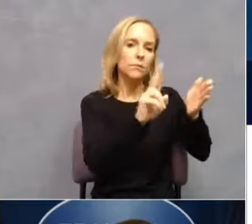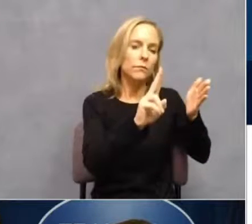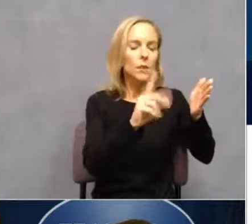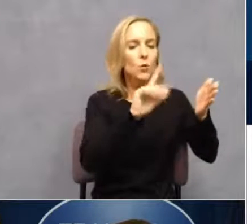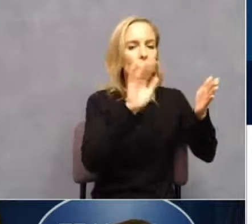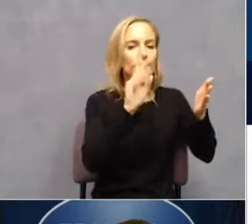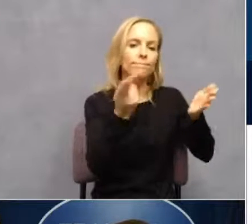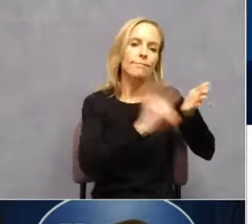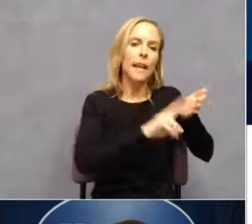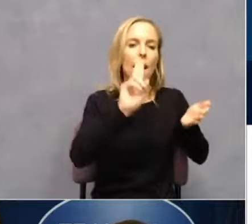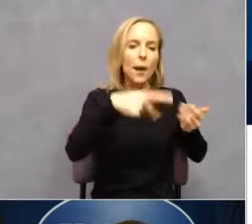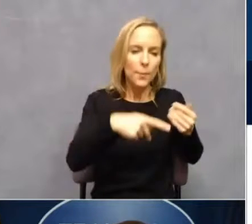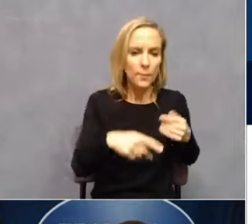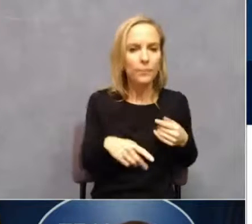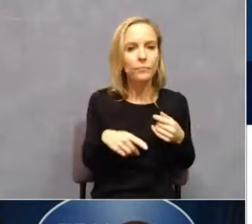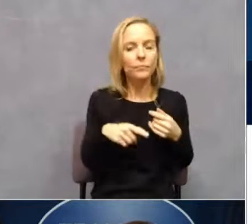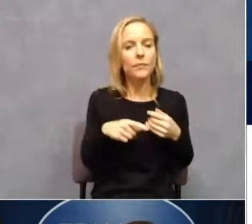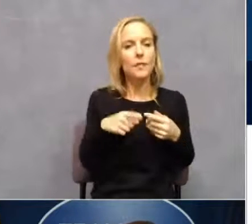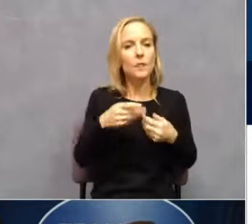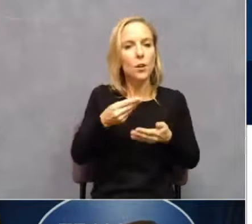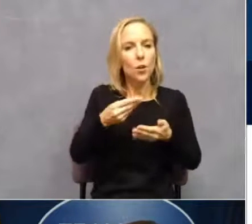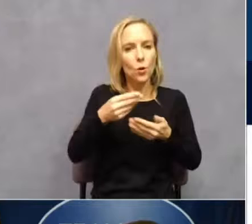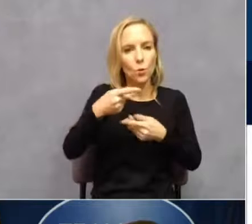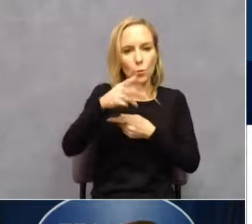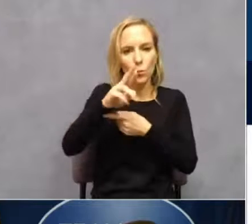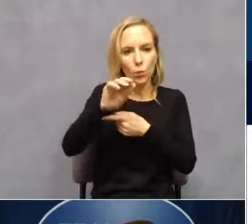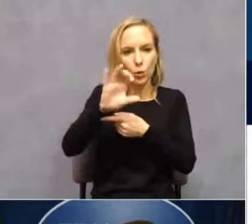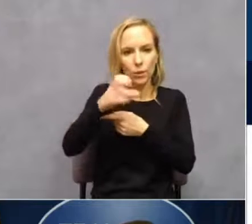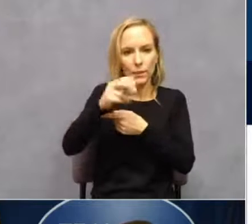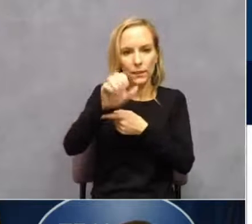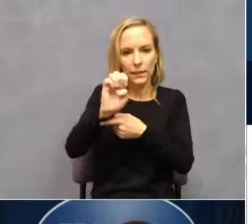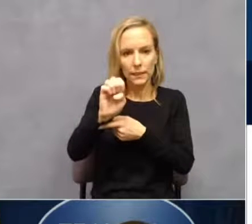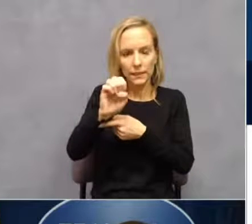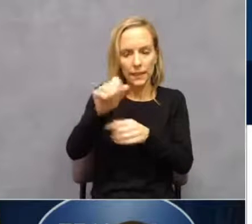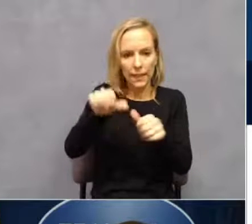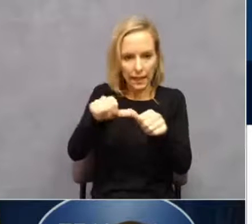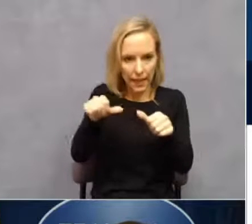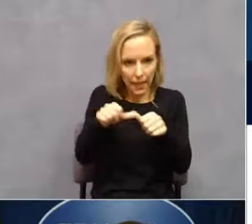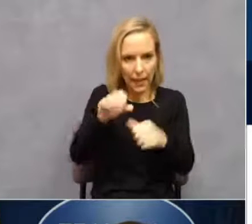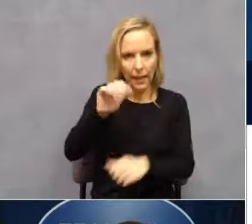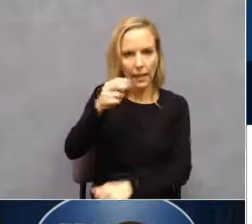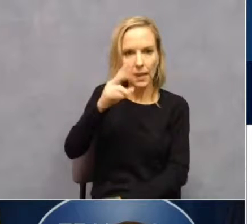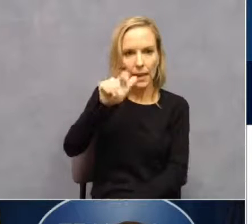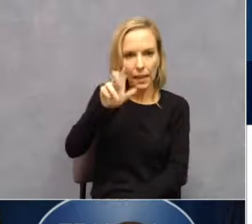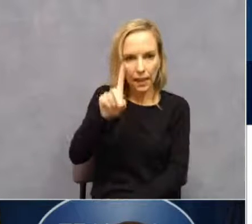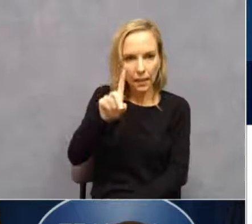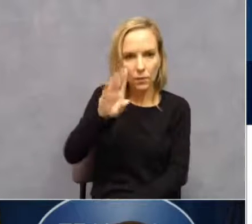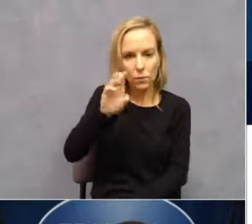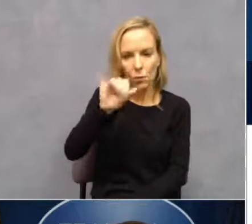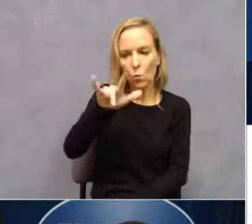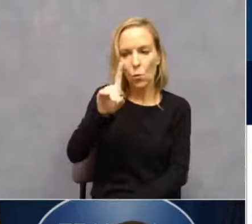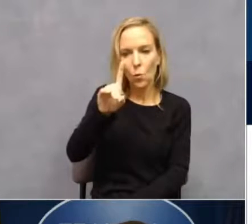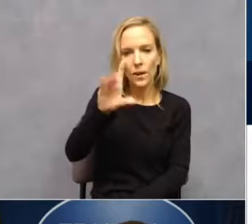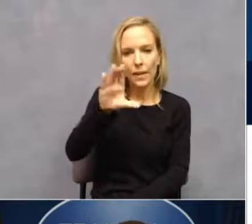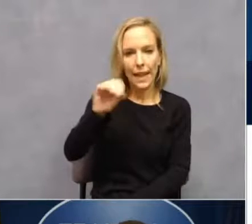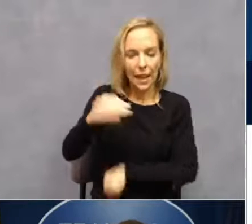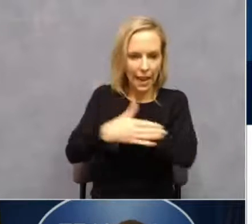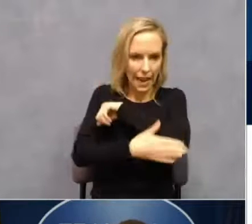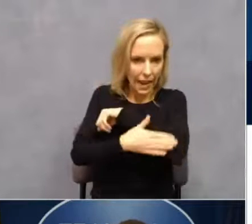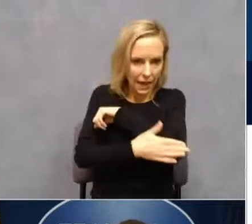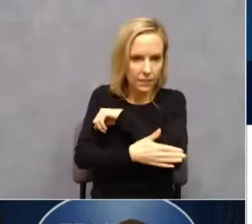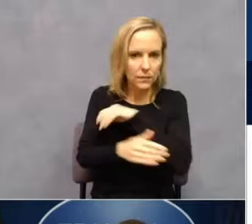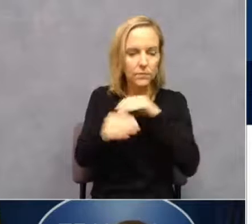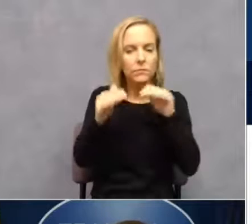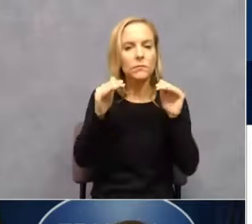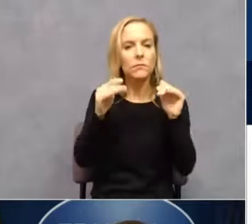gotten us is the purchase area, the Ashland, Boyd County area, Lee Wolf, Owsley counties, which have